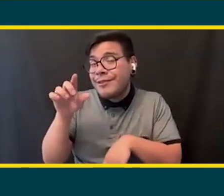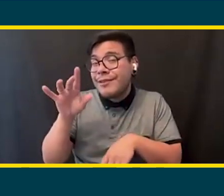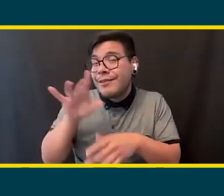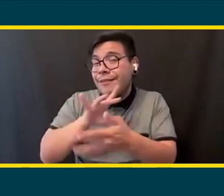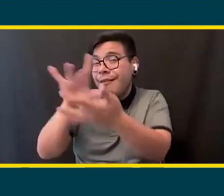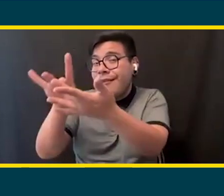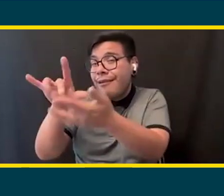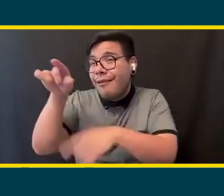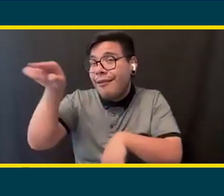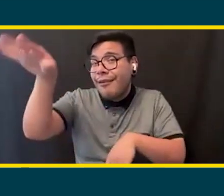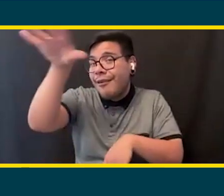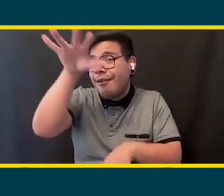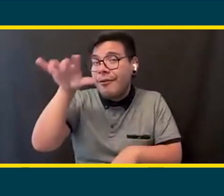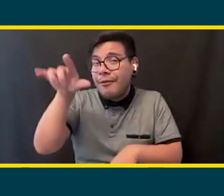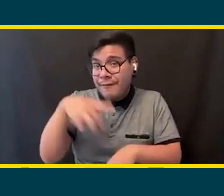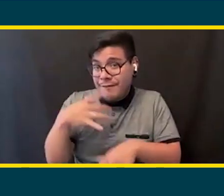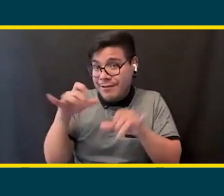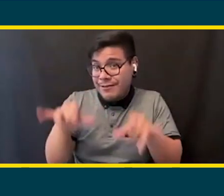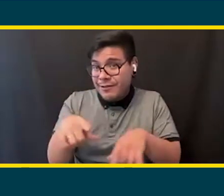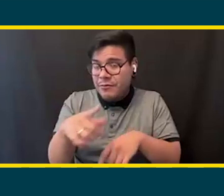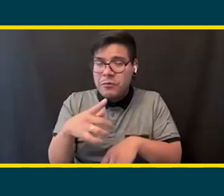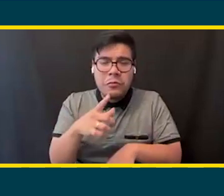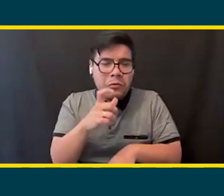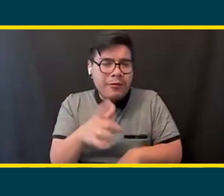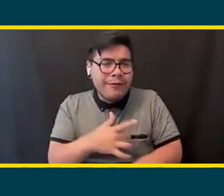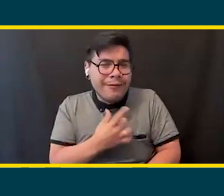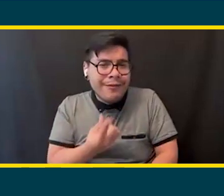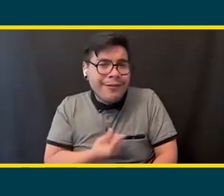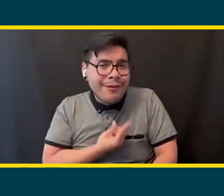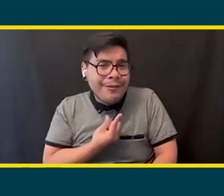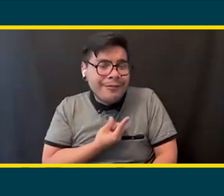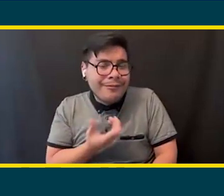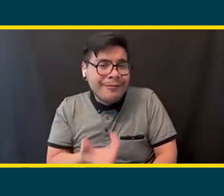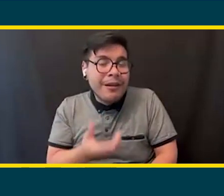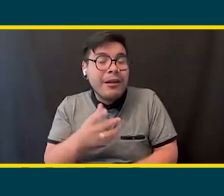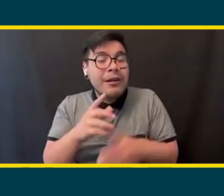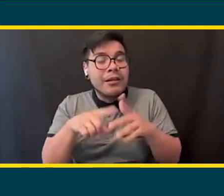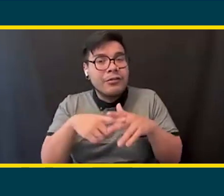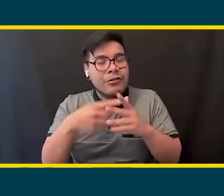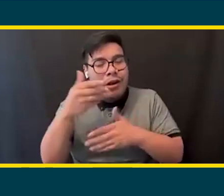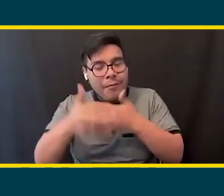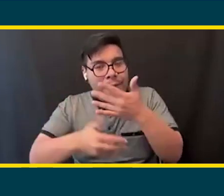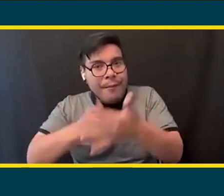way as you do, then you don't feel so alone anymore, and it can continue to snowball from there.